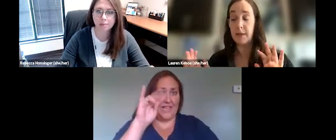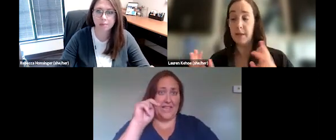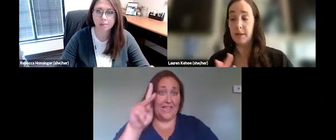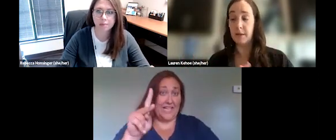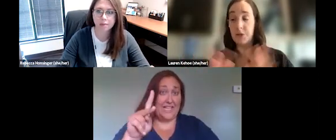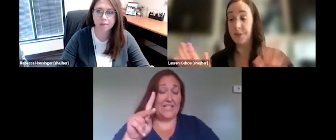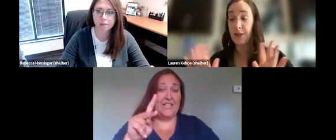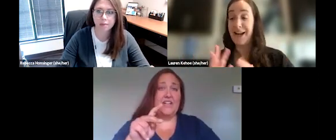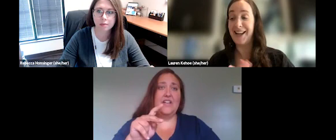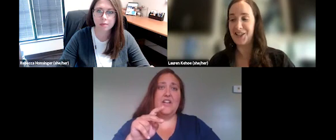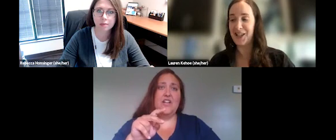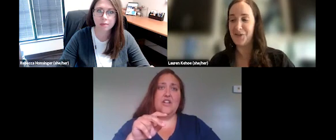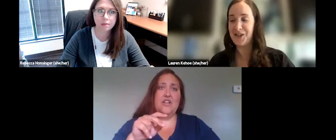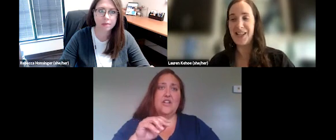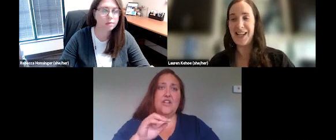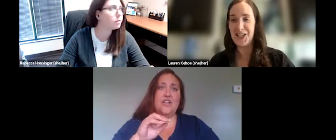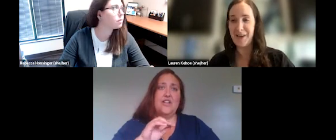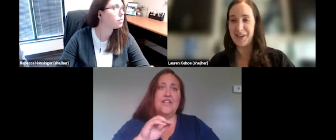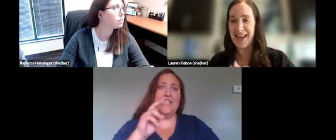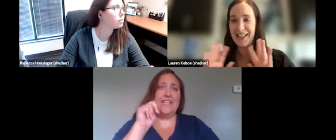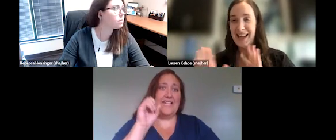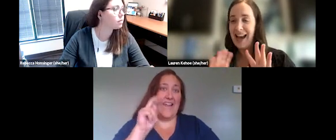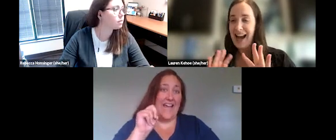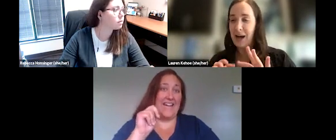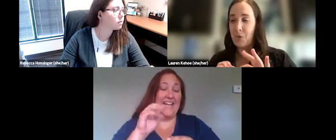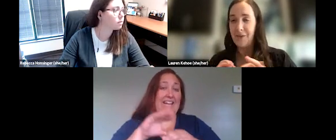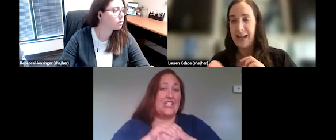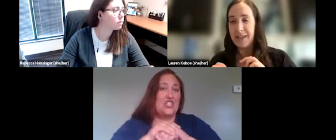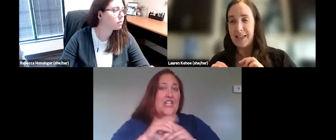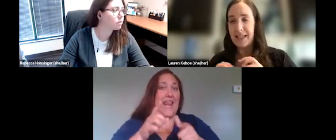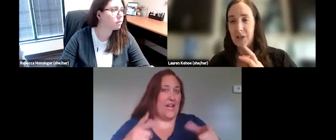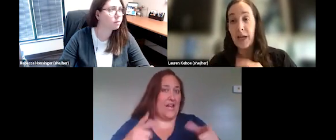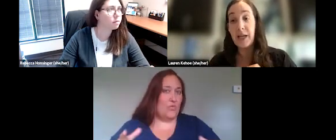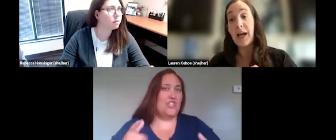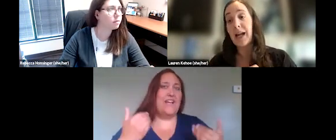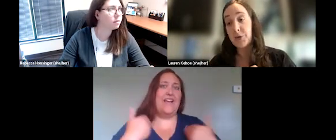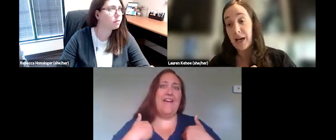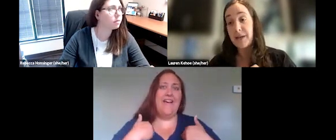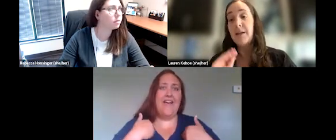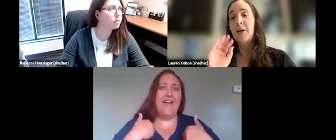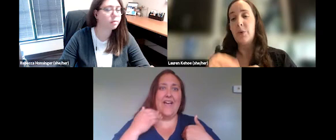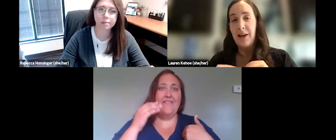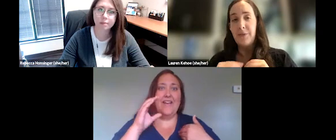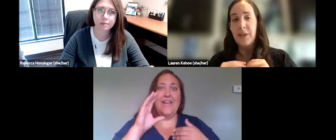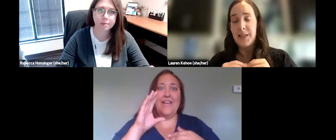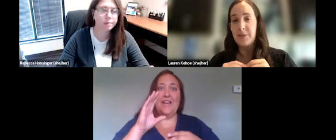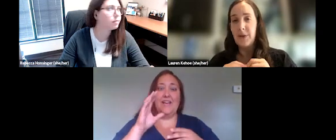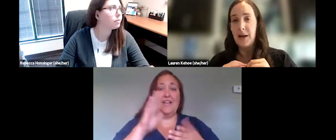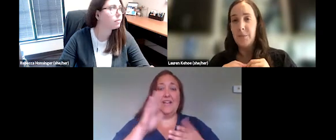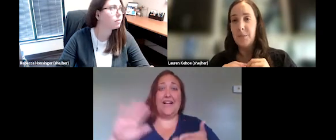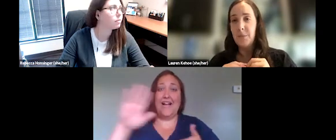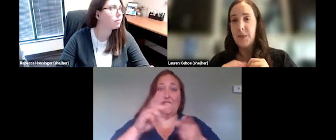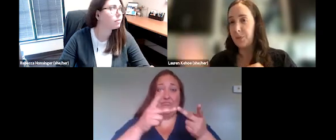and non-English language HTML tags. We have campuses in Shanghai and Abu Dhabi. We have lots